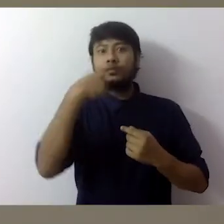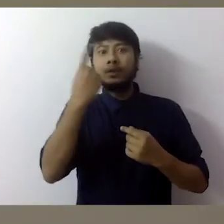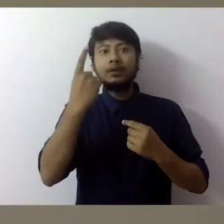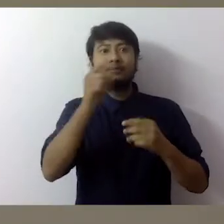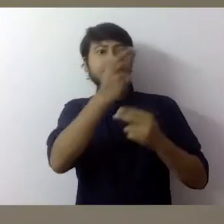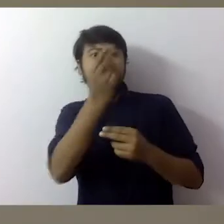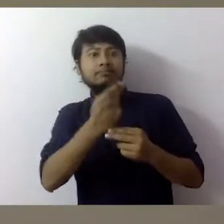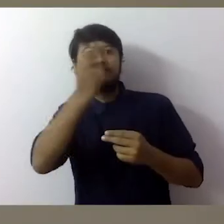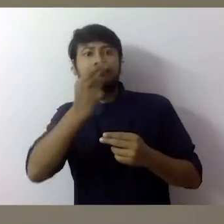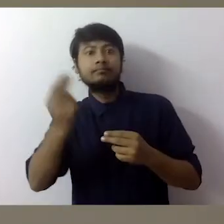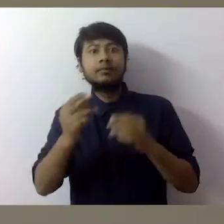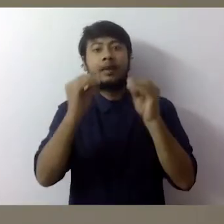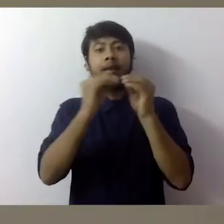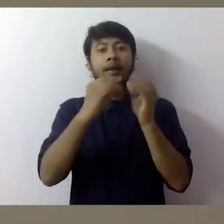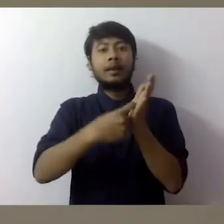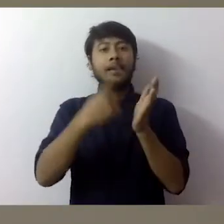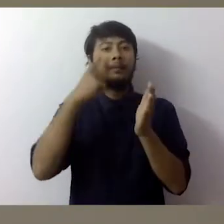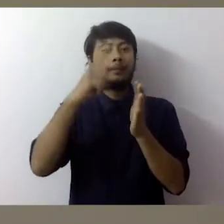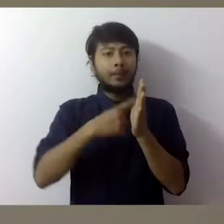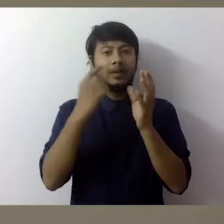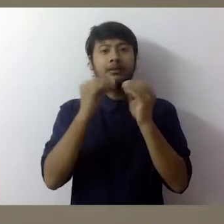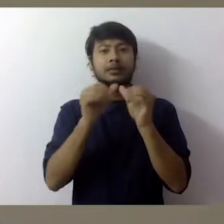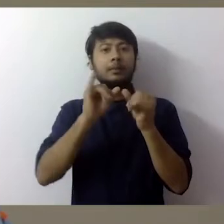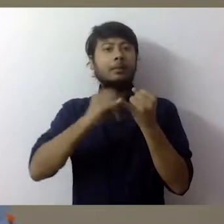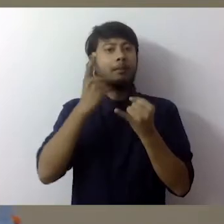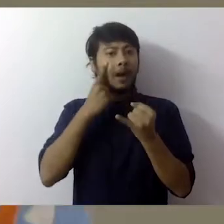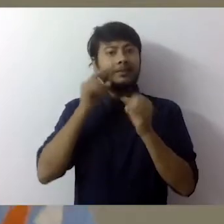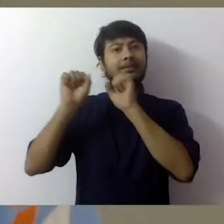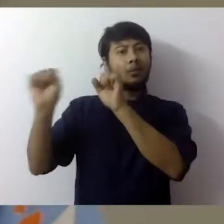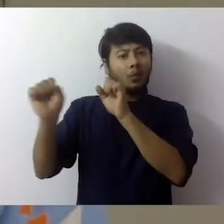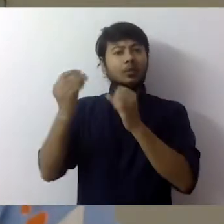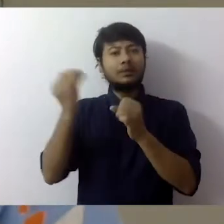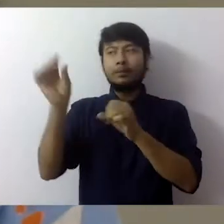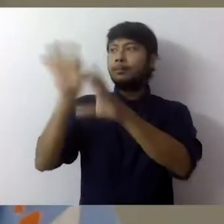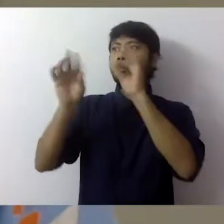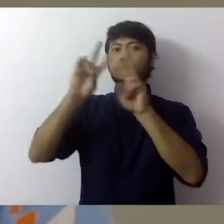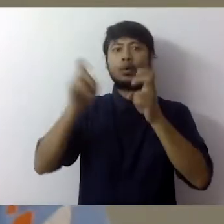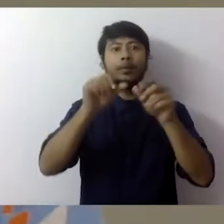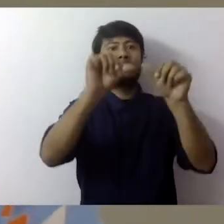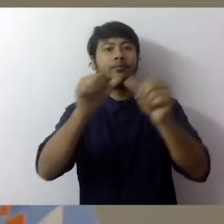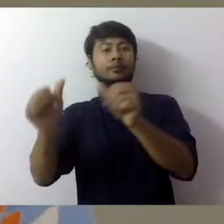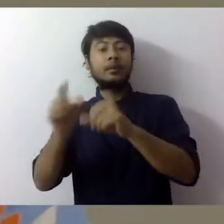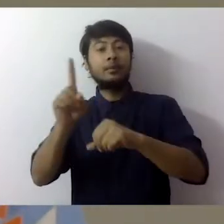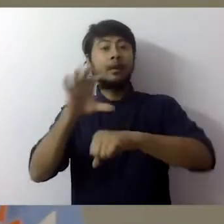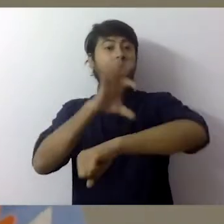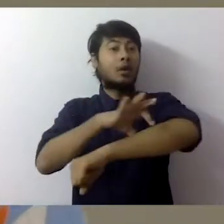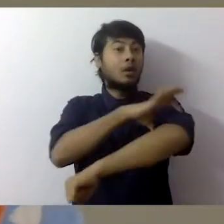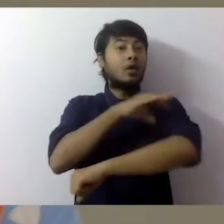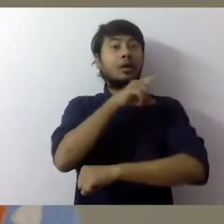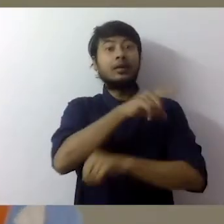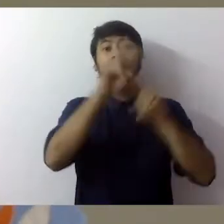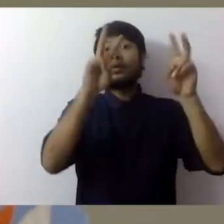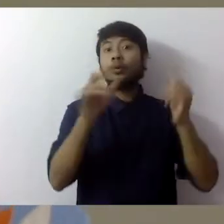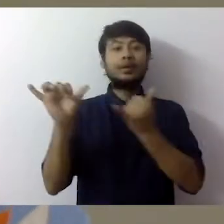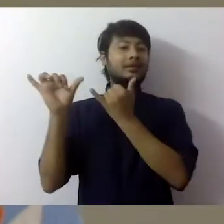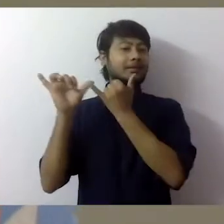cut-out figures from Brijbasi prints, which featured as characters. While the subject matter of these Shekhawati prints was Krishna Leela